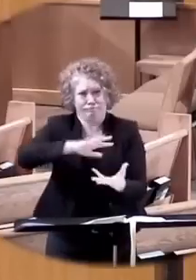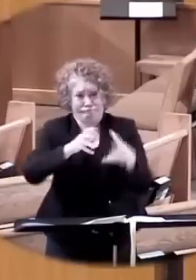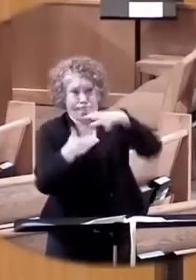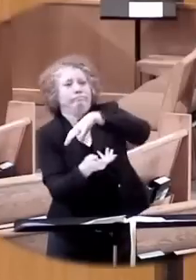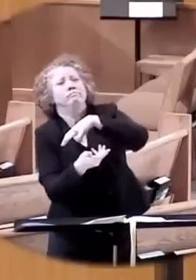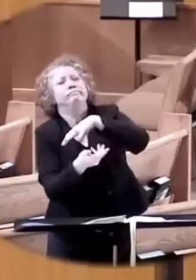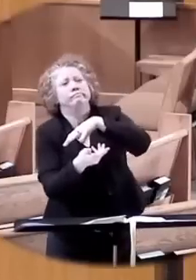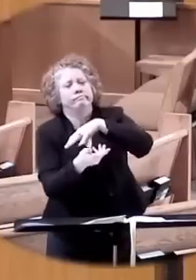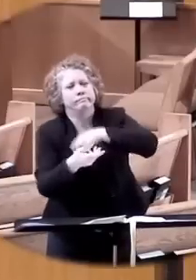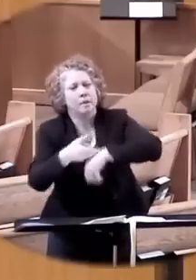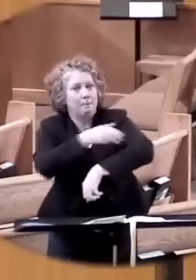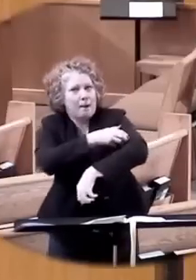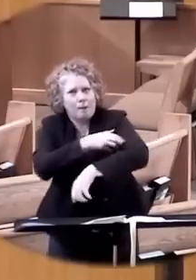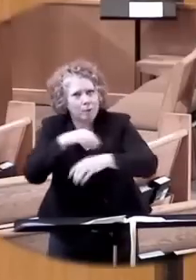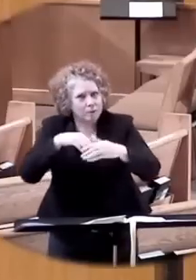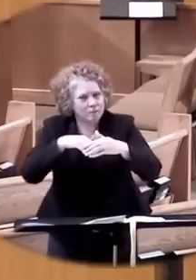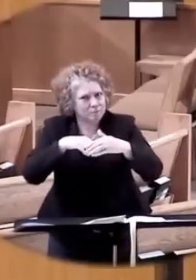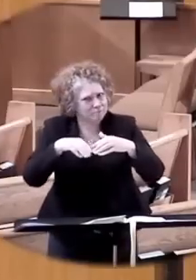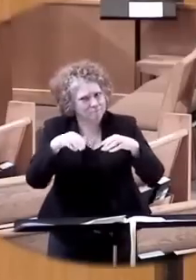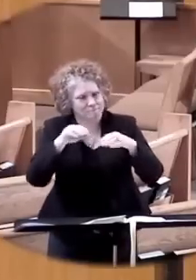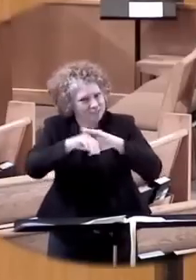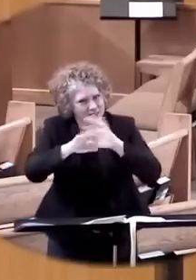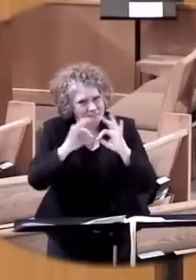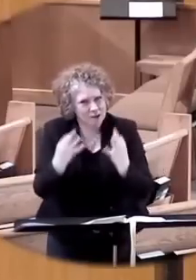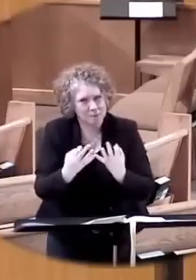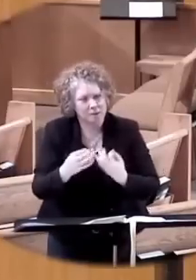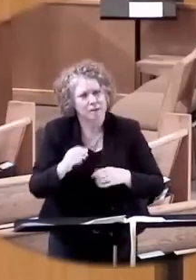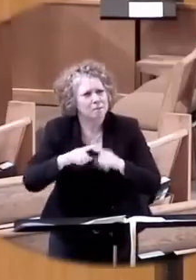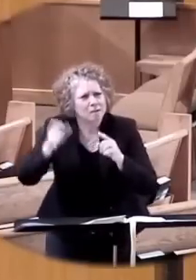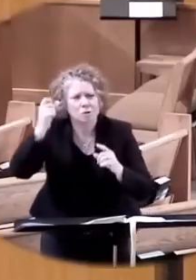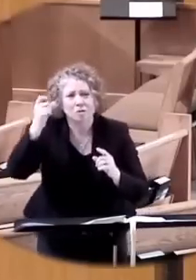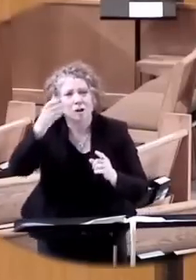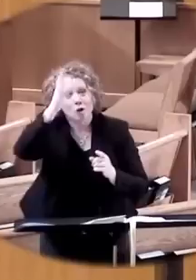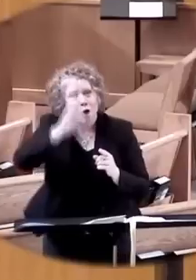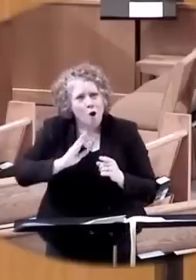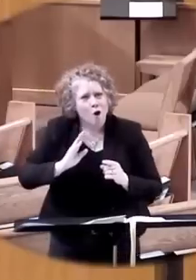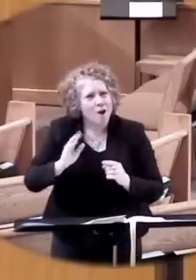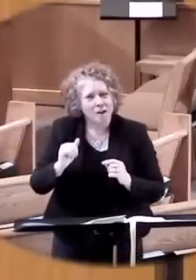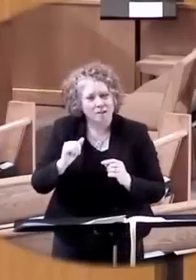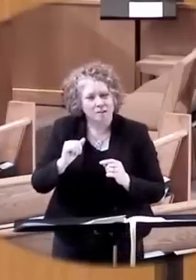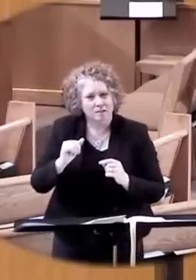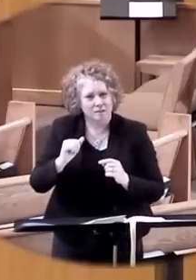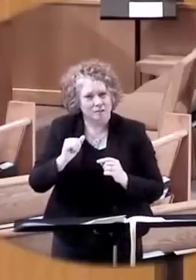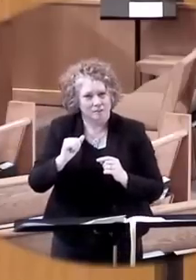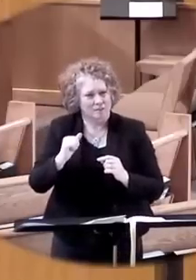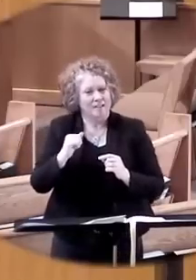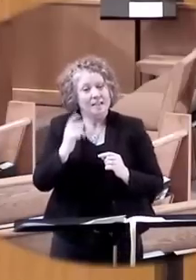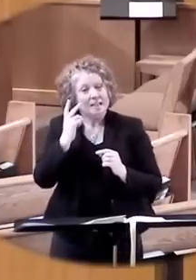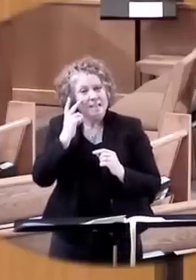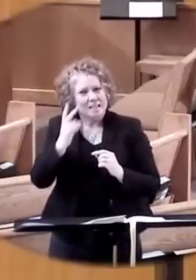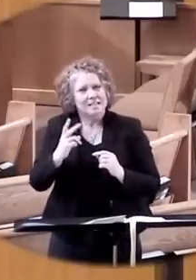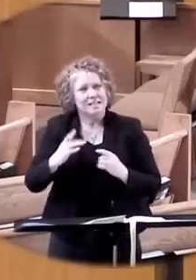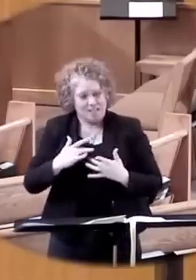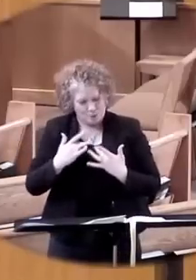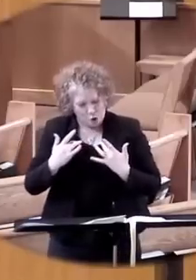human heart. So often, with our human eyes, we only perceive what we can